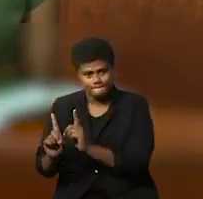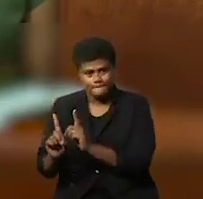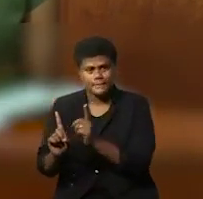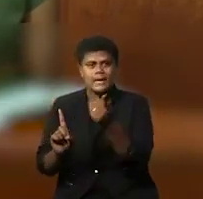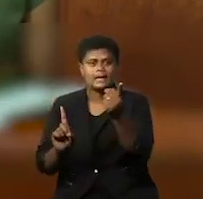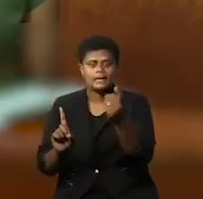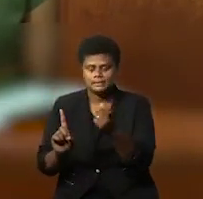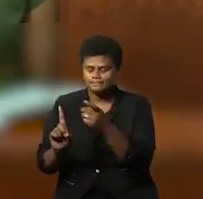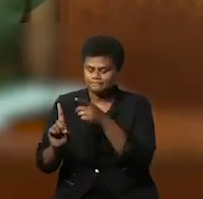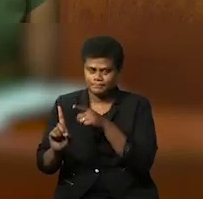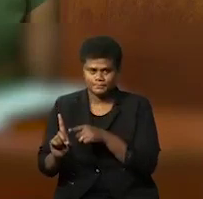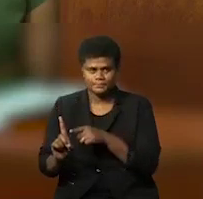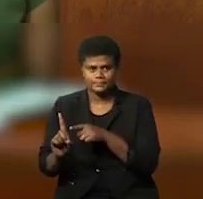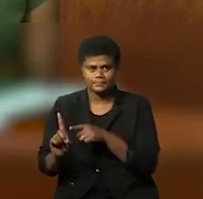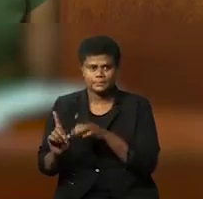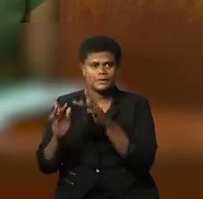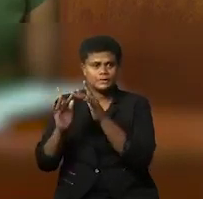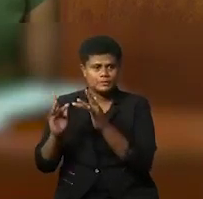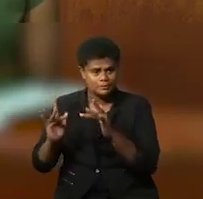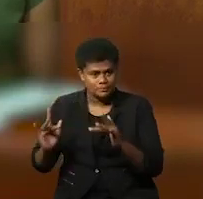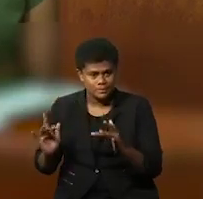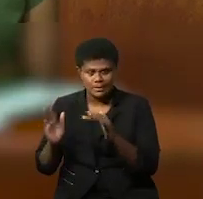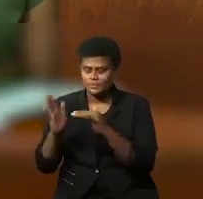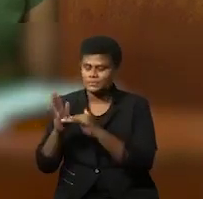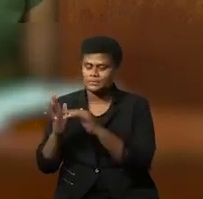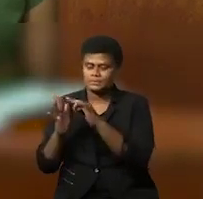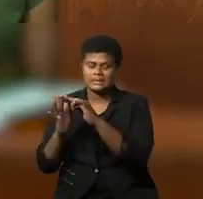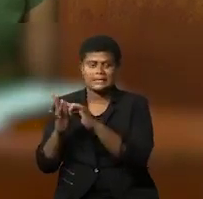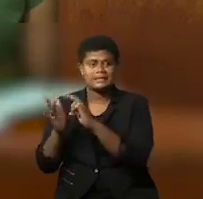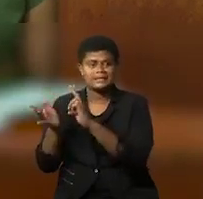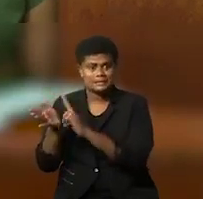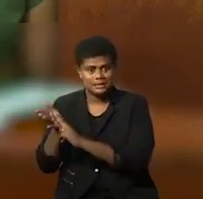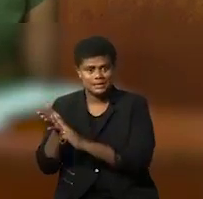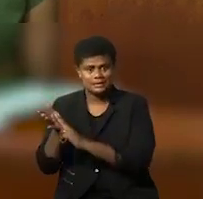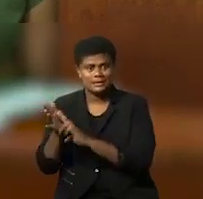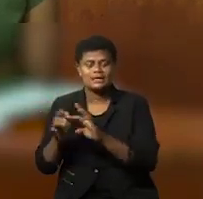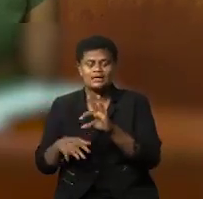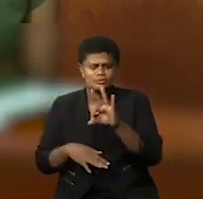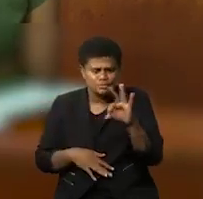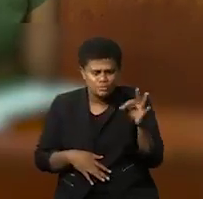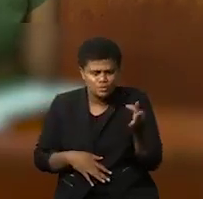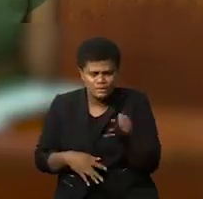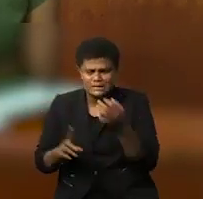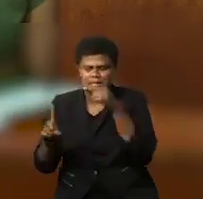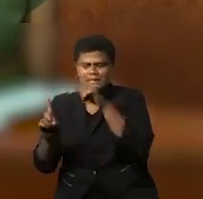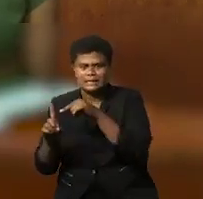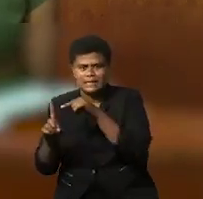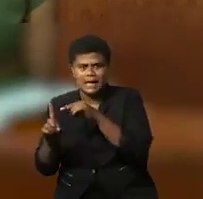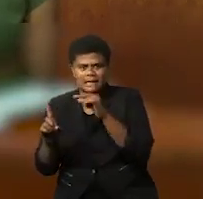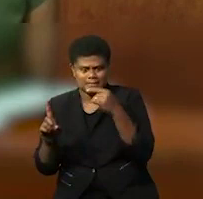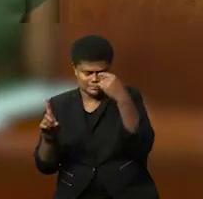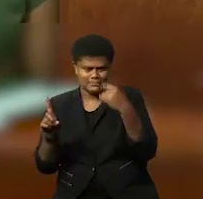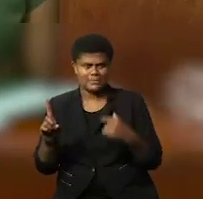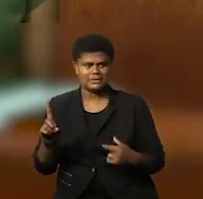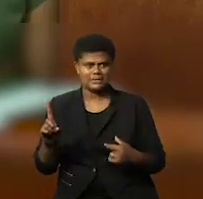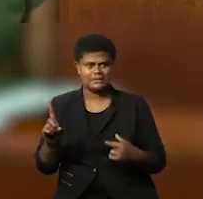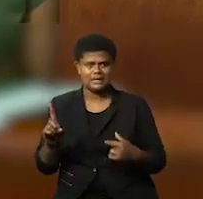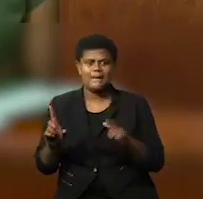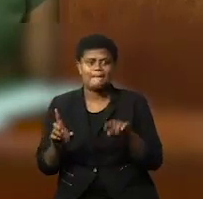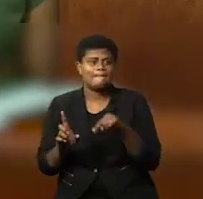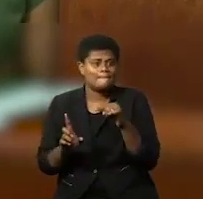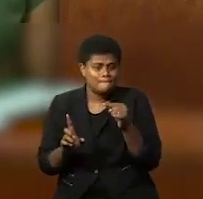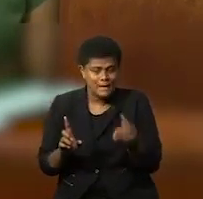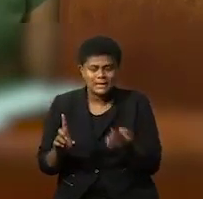Mount Zion. Now we are not there in person, but we are there in faith, because someone has represented